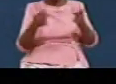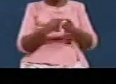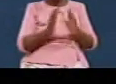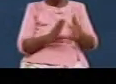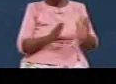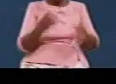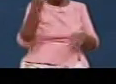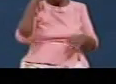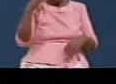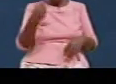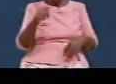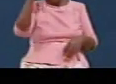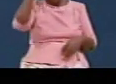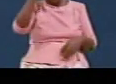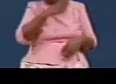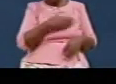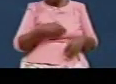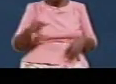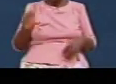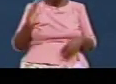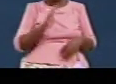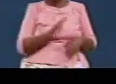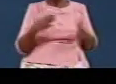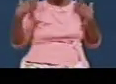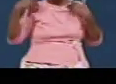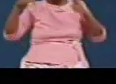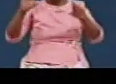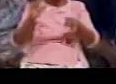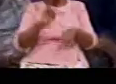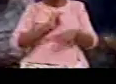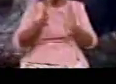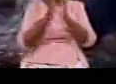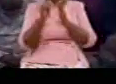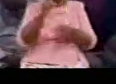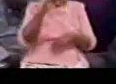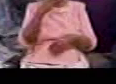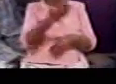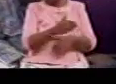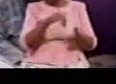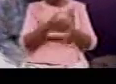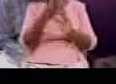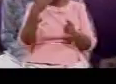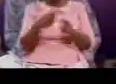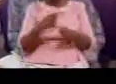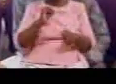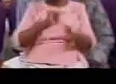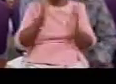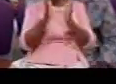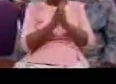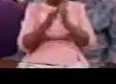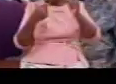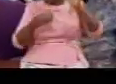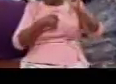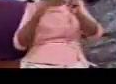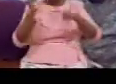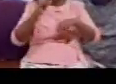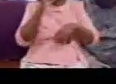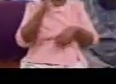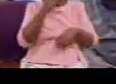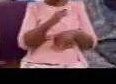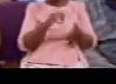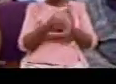the devil and his angels. I pray you'll not be there. I pray I will not be